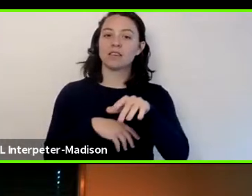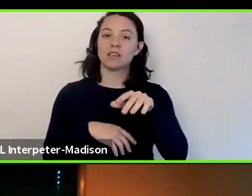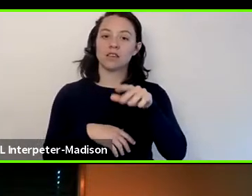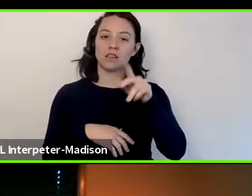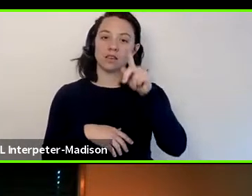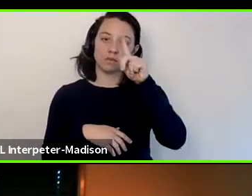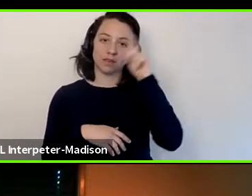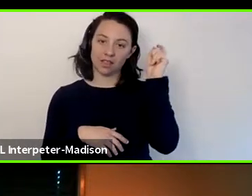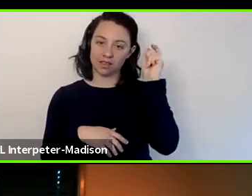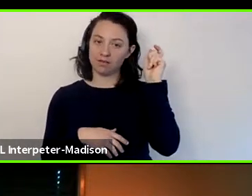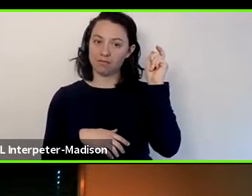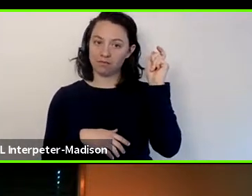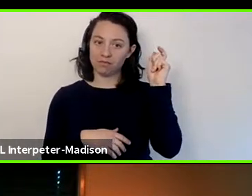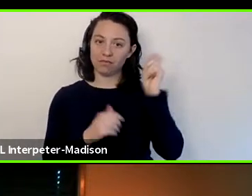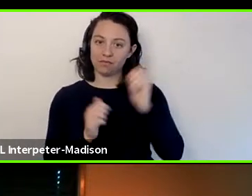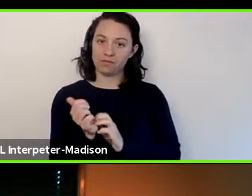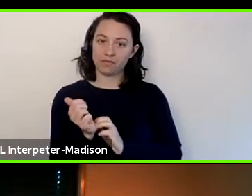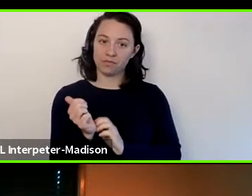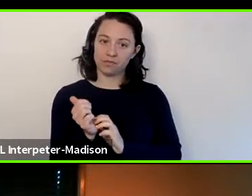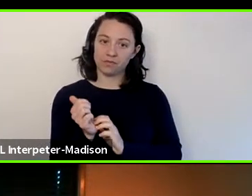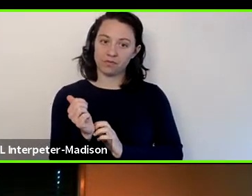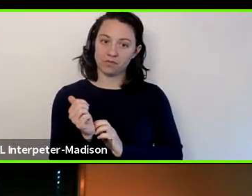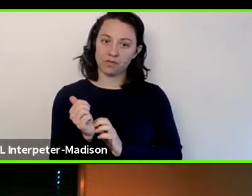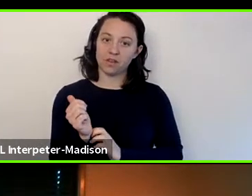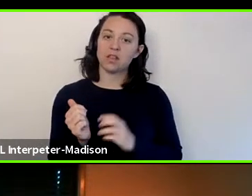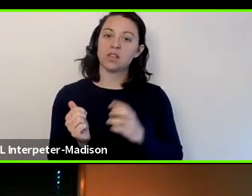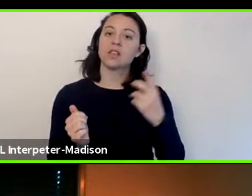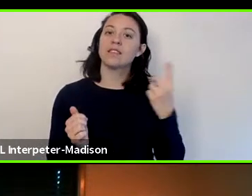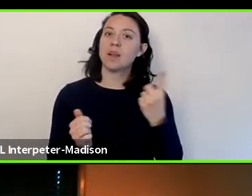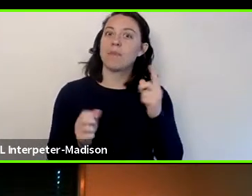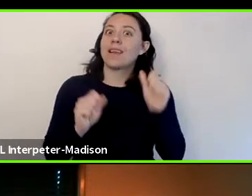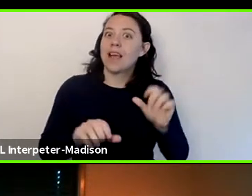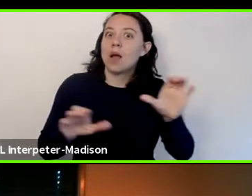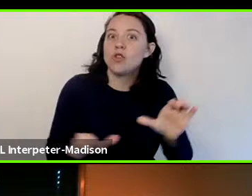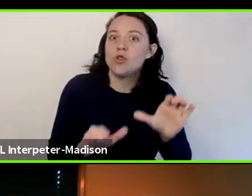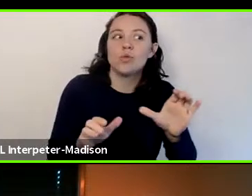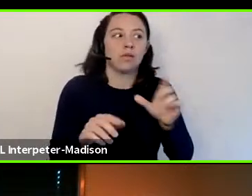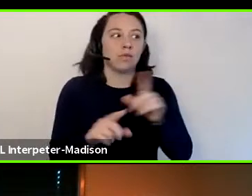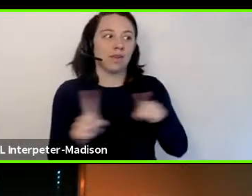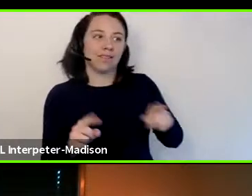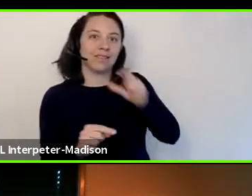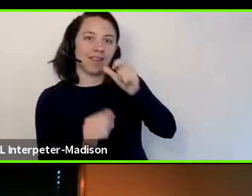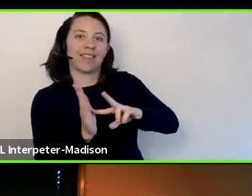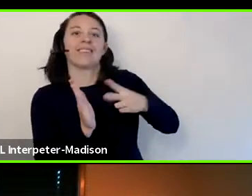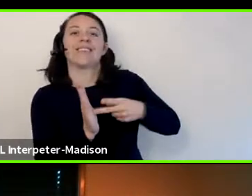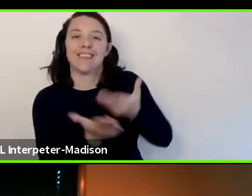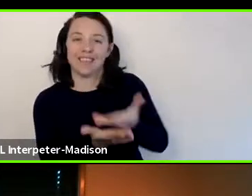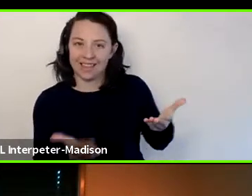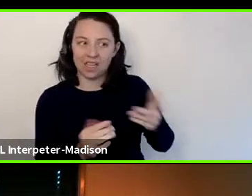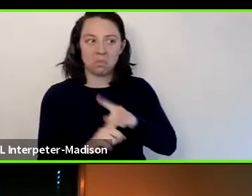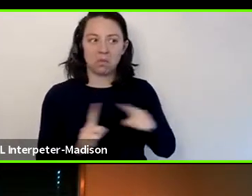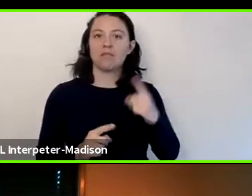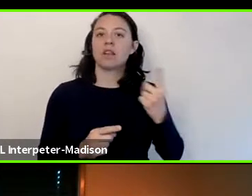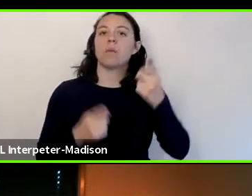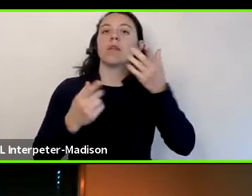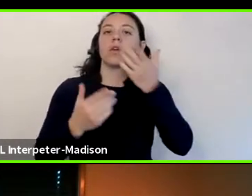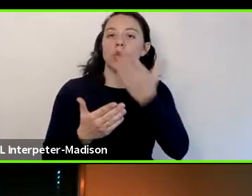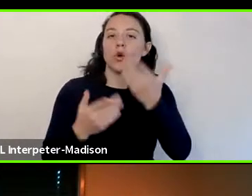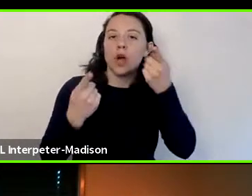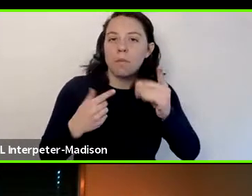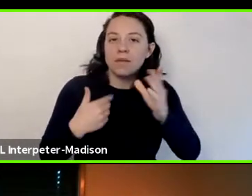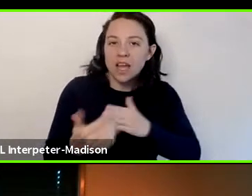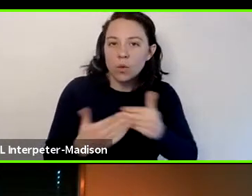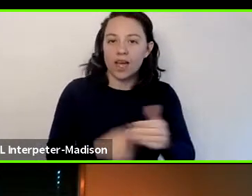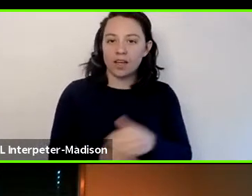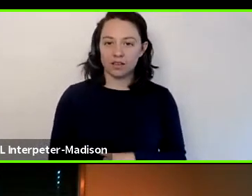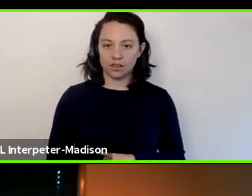done, but that's not the intended thing, and then you have a good that comes out of that. The good does not become less